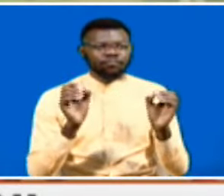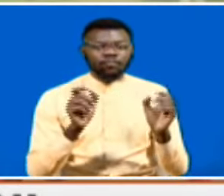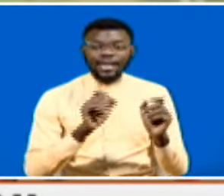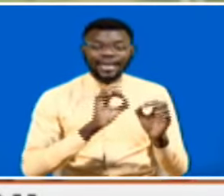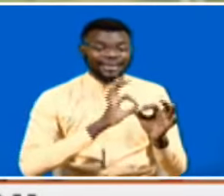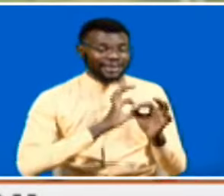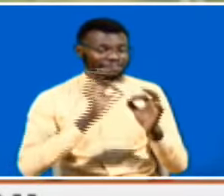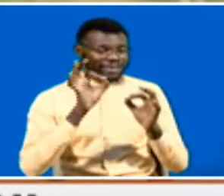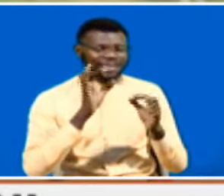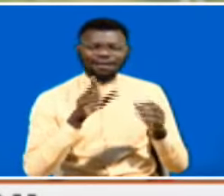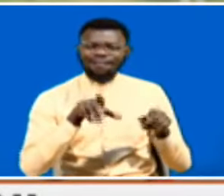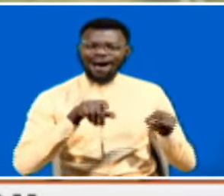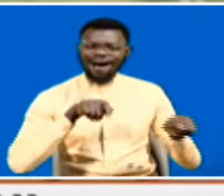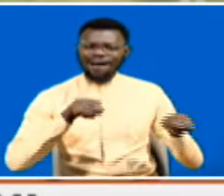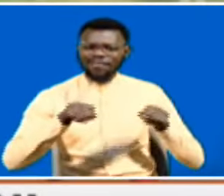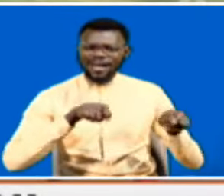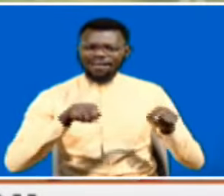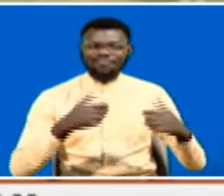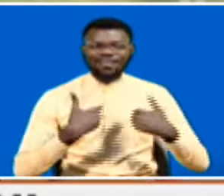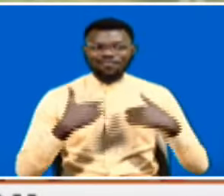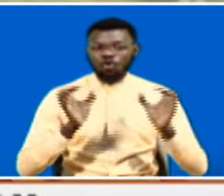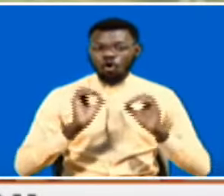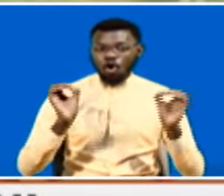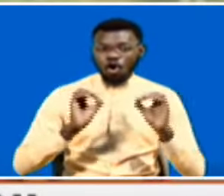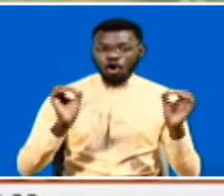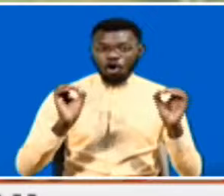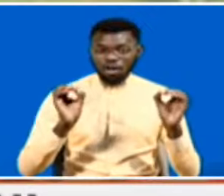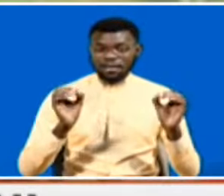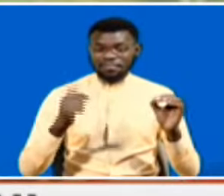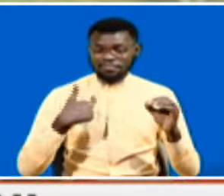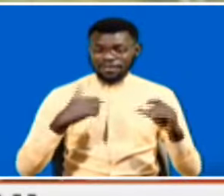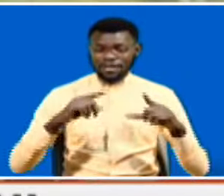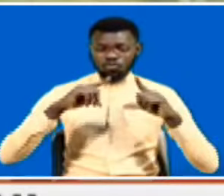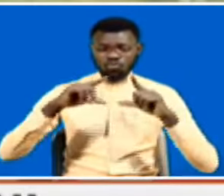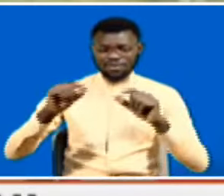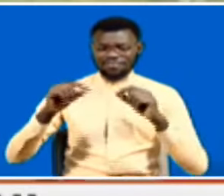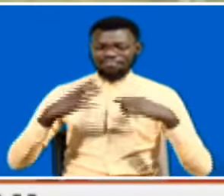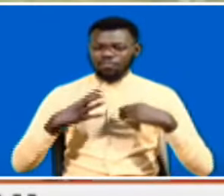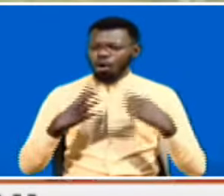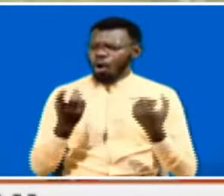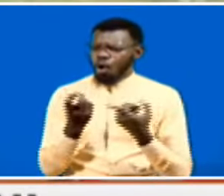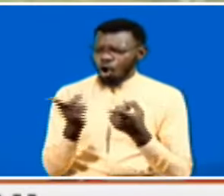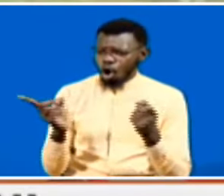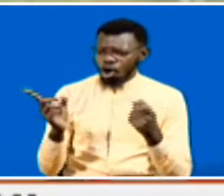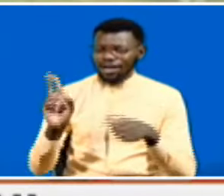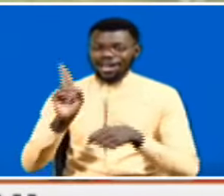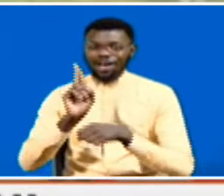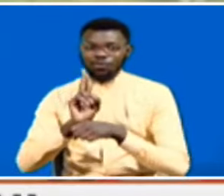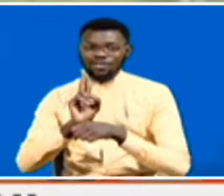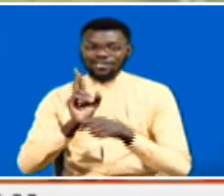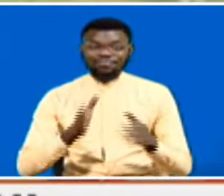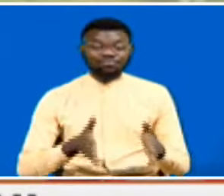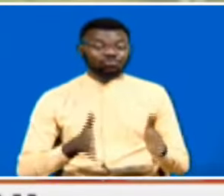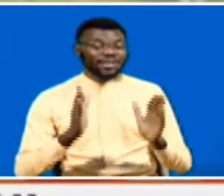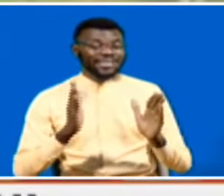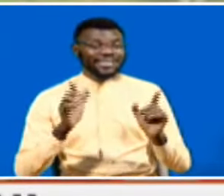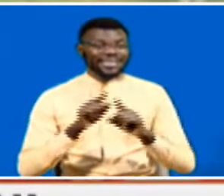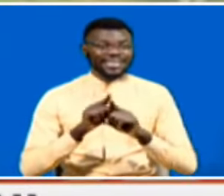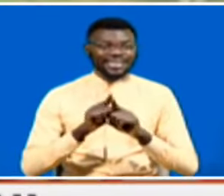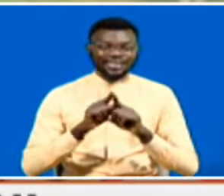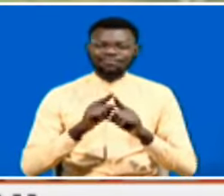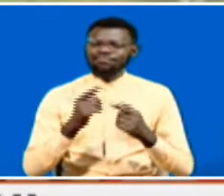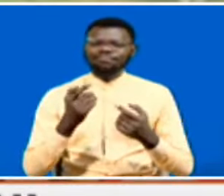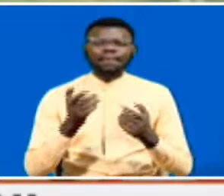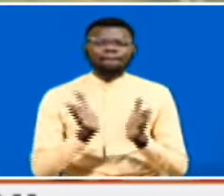governance. And I think that is a message to all of us who are using the roads, and especially the